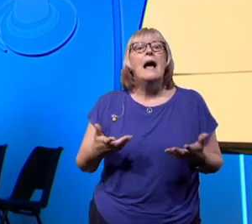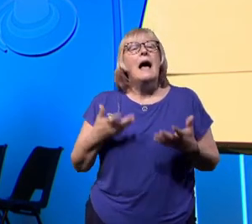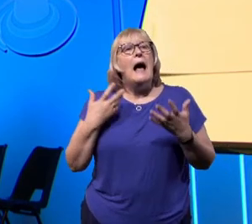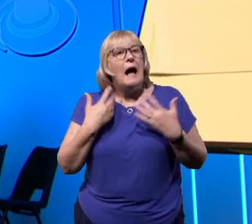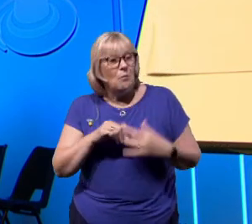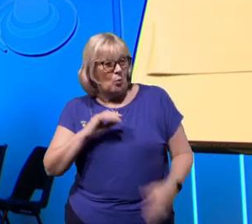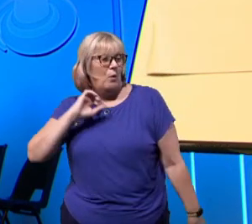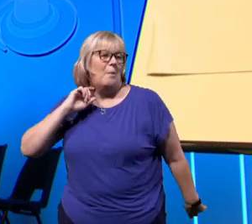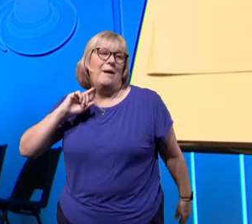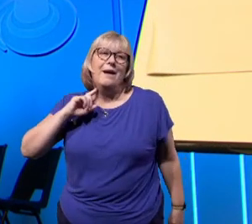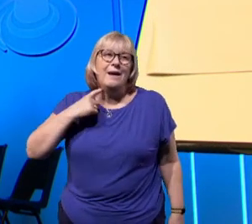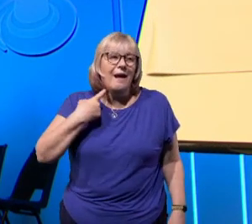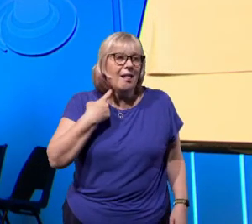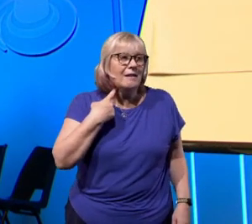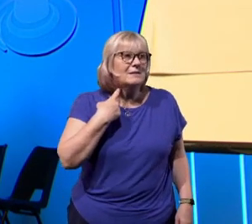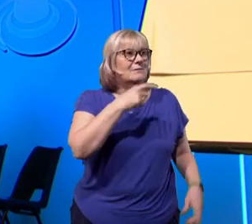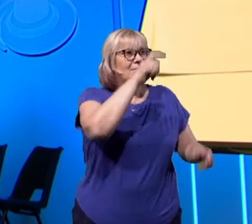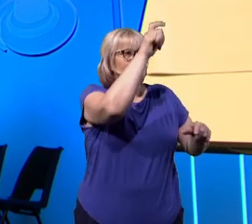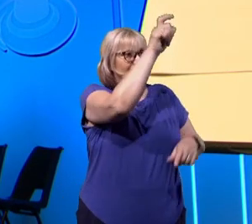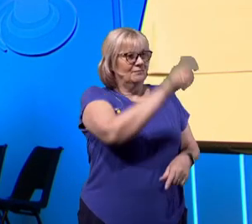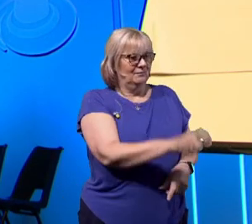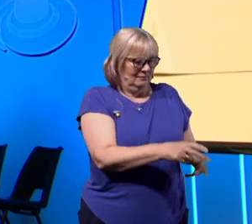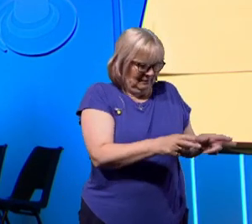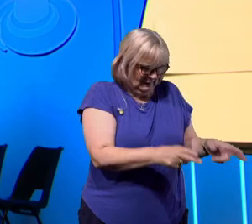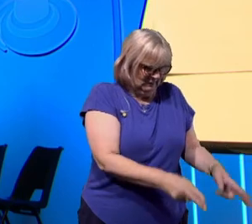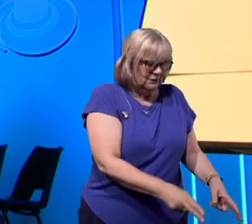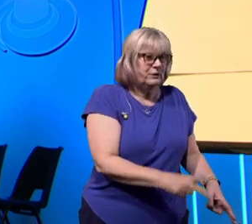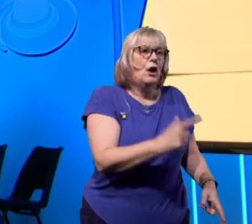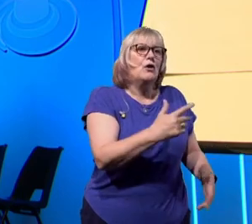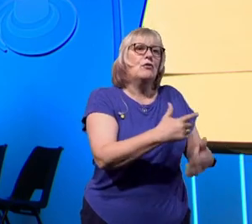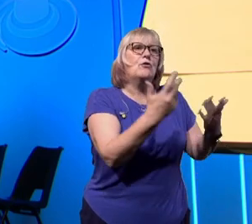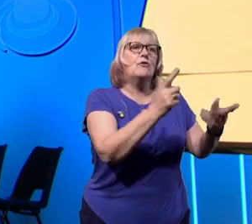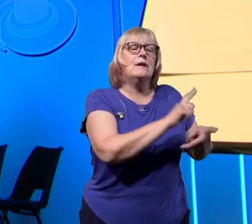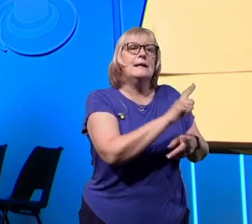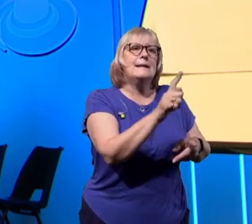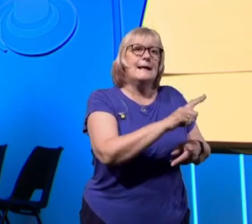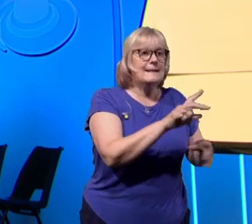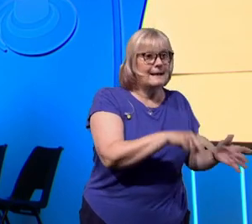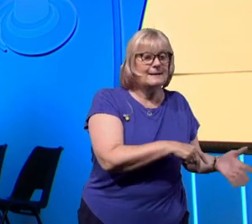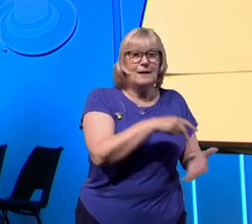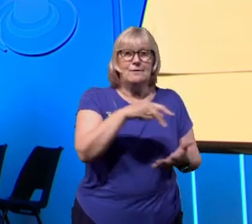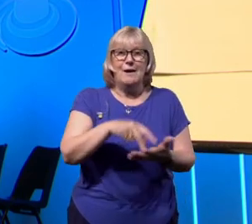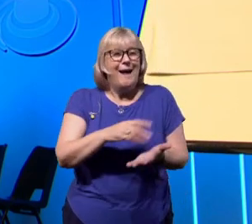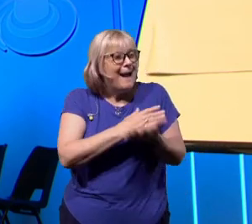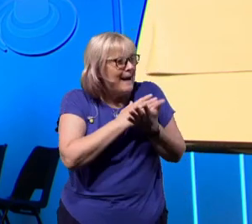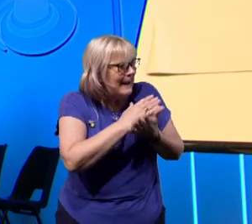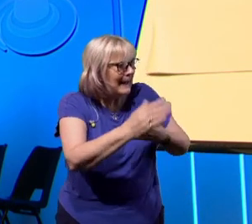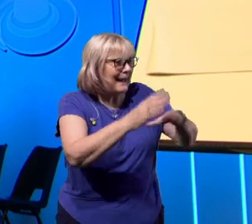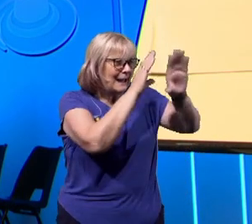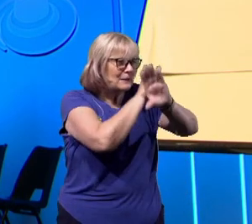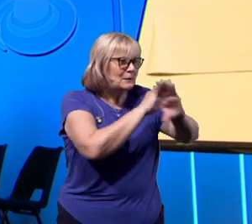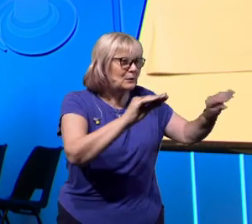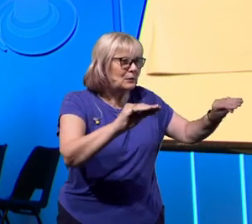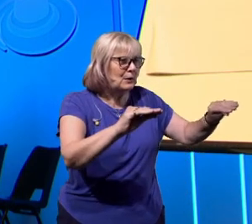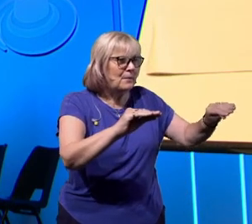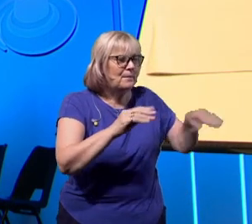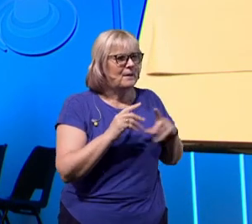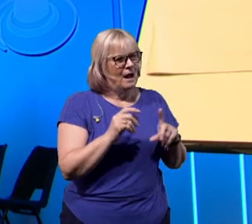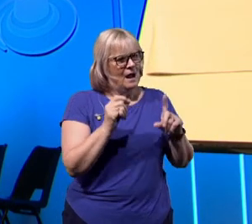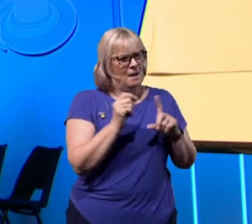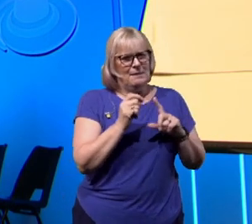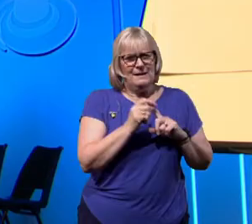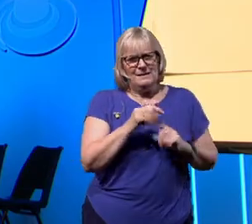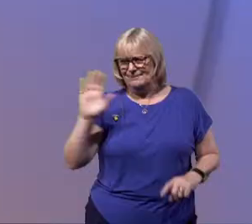be killed and after 3 days rise again. He spoke plainly about this, and Peter took him aside and began